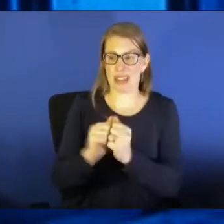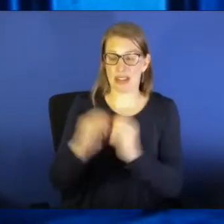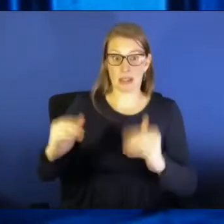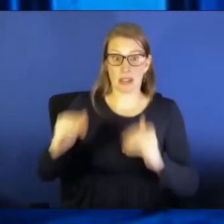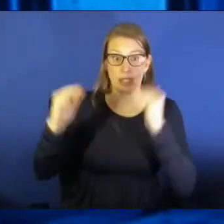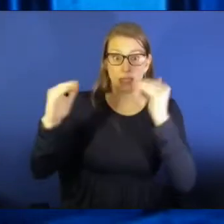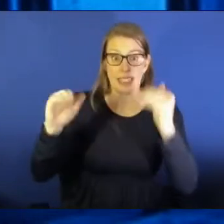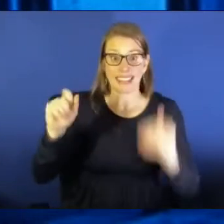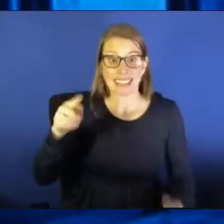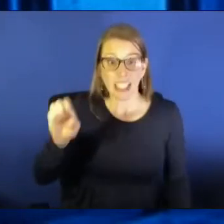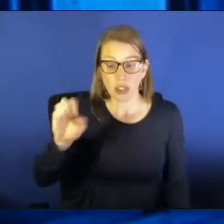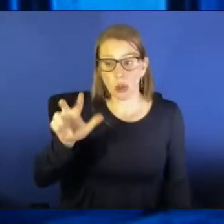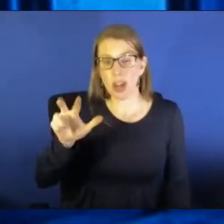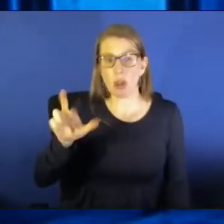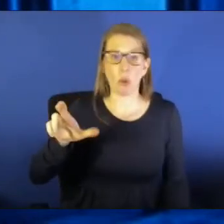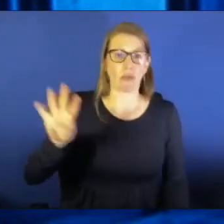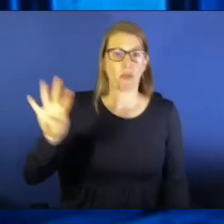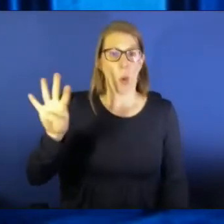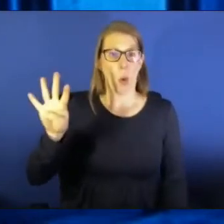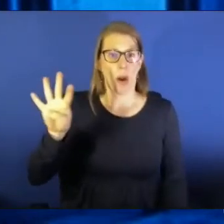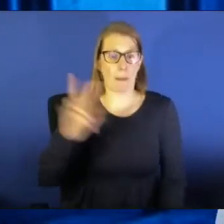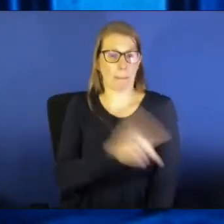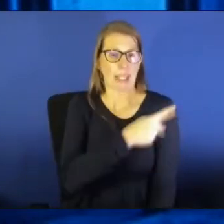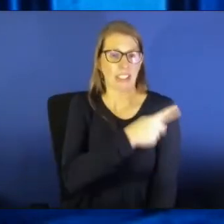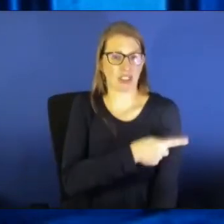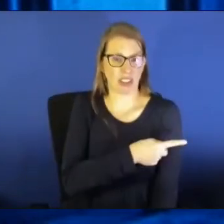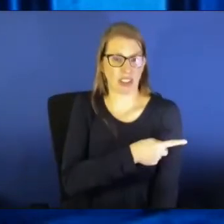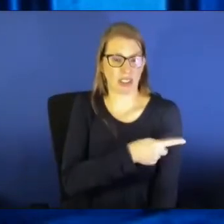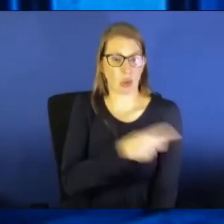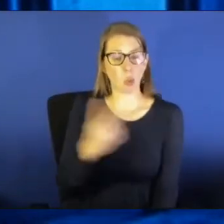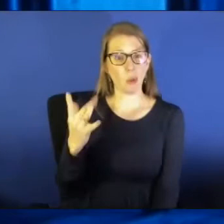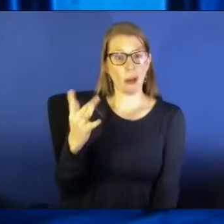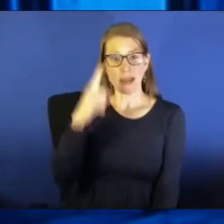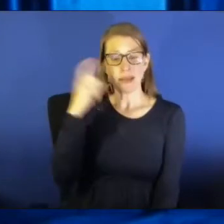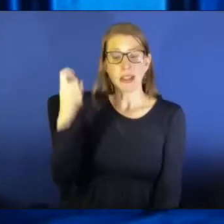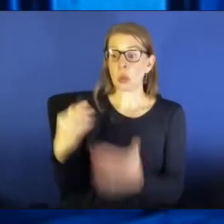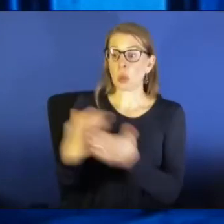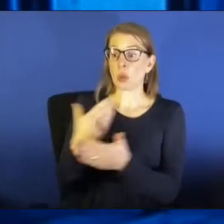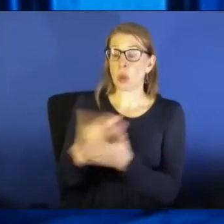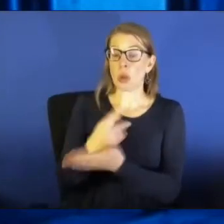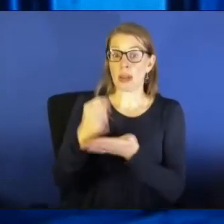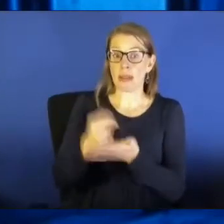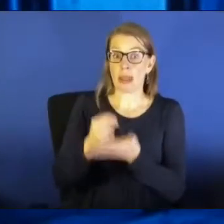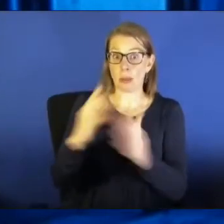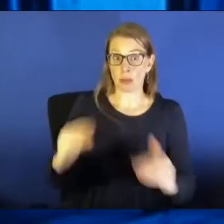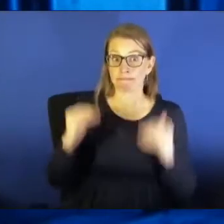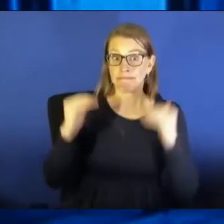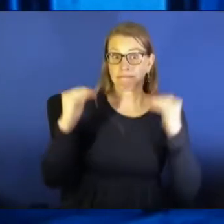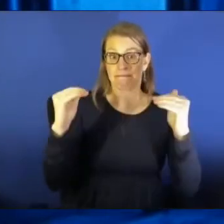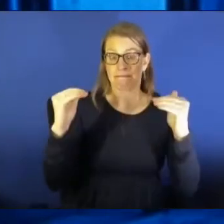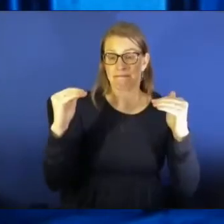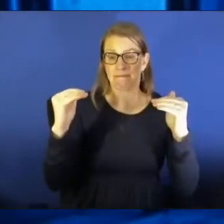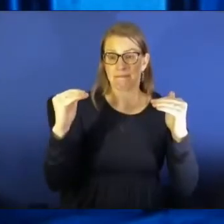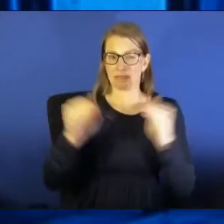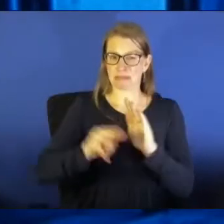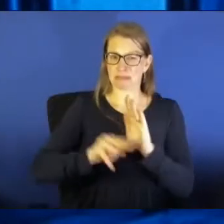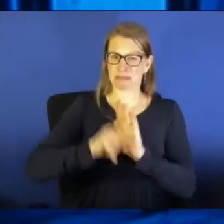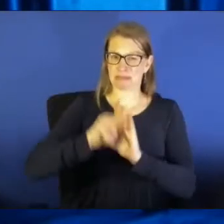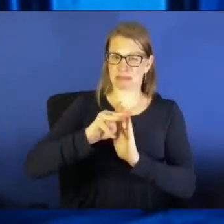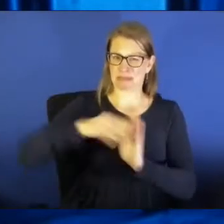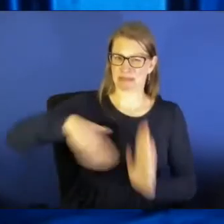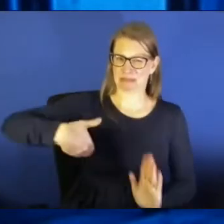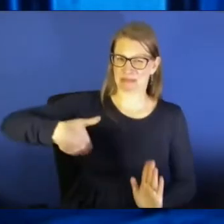4 patients. And some of that's because these new therapeutic advances just haven't matured to the point where we're starting to see